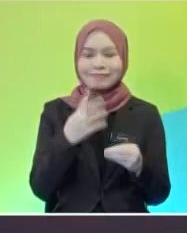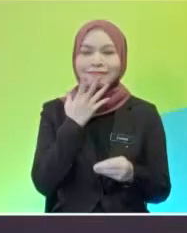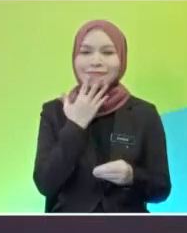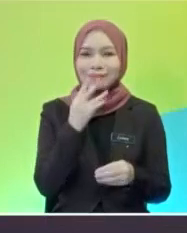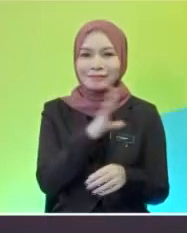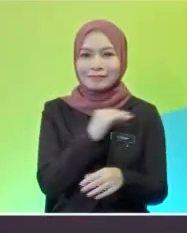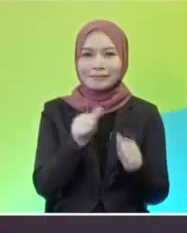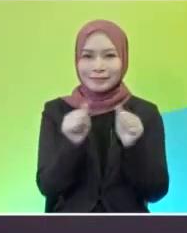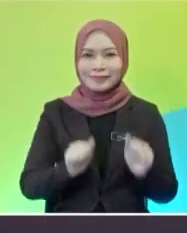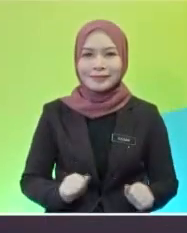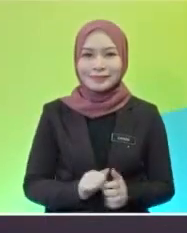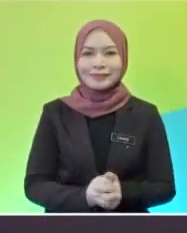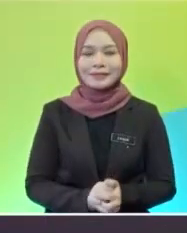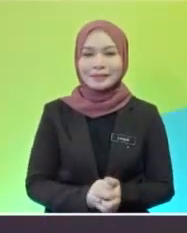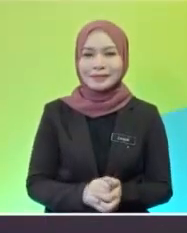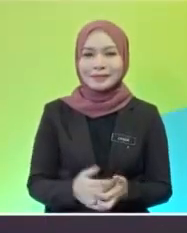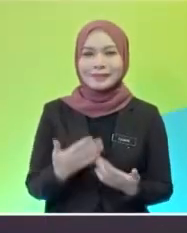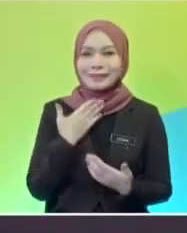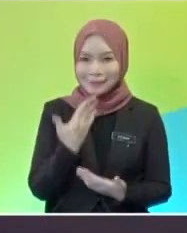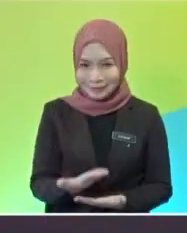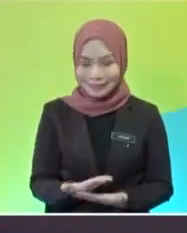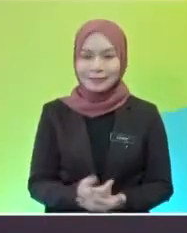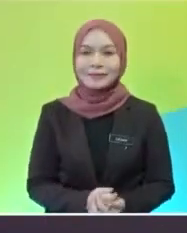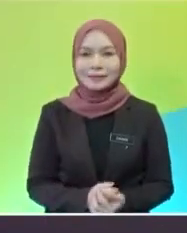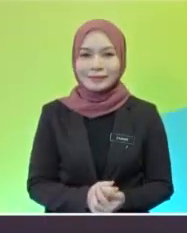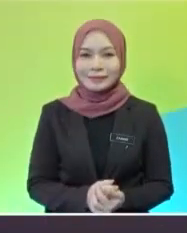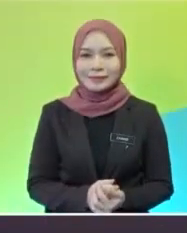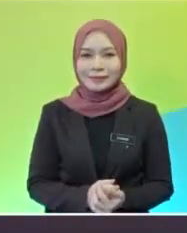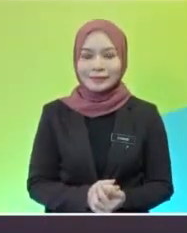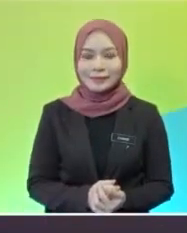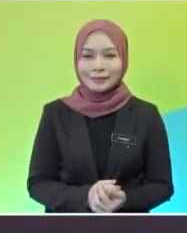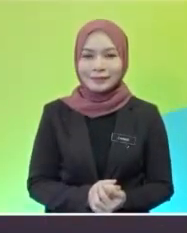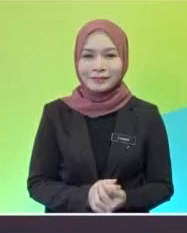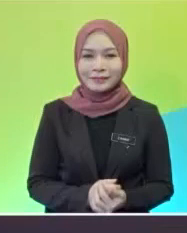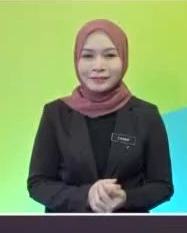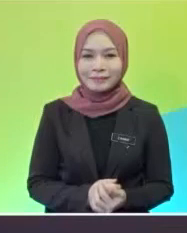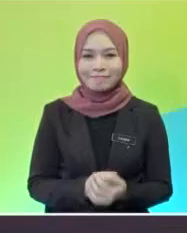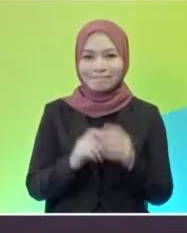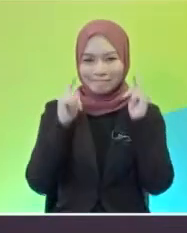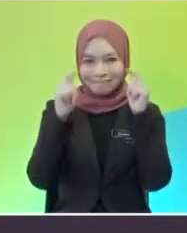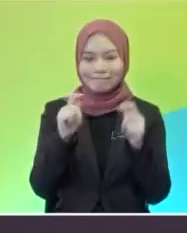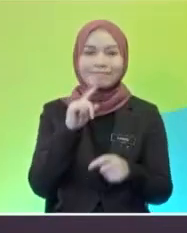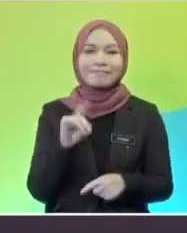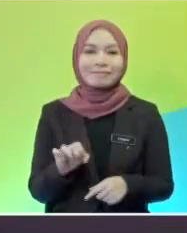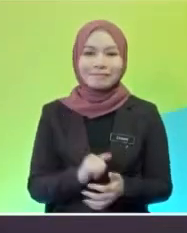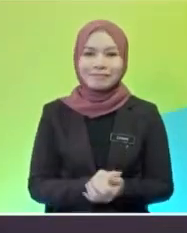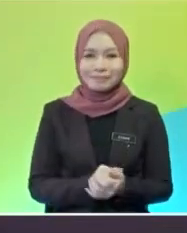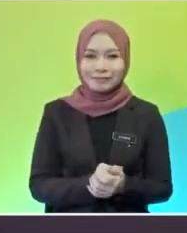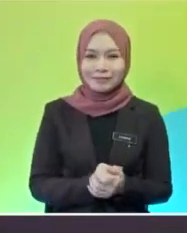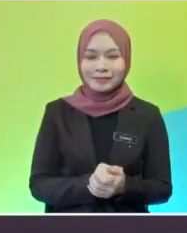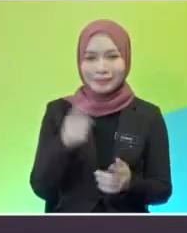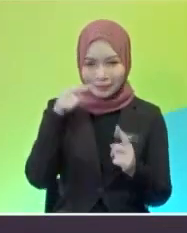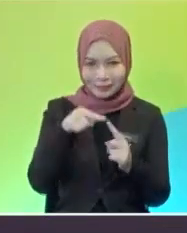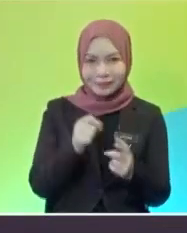let's thank teacher Rahmah and also our beautiful sign interpreter. Let's also thank Cikgu Zaimi for